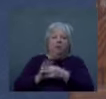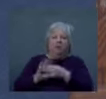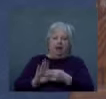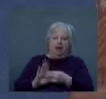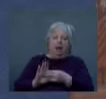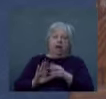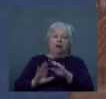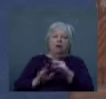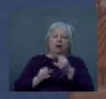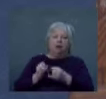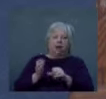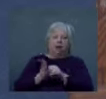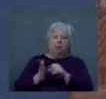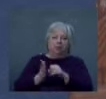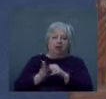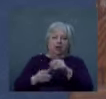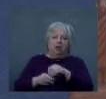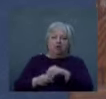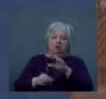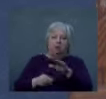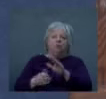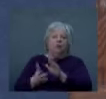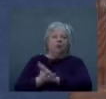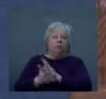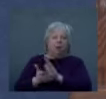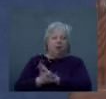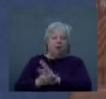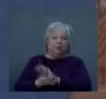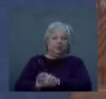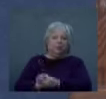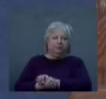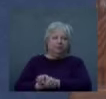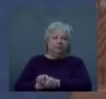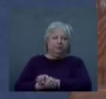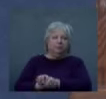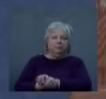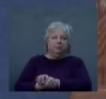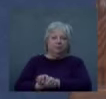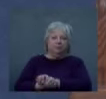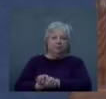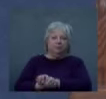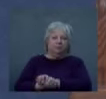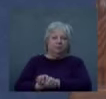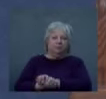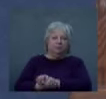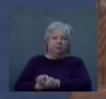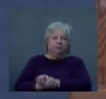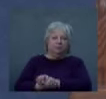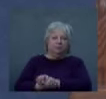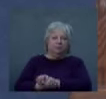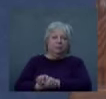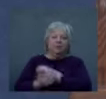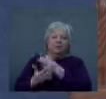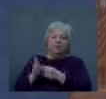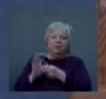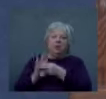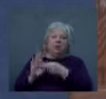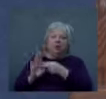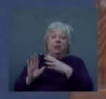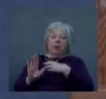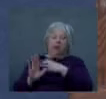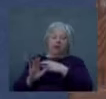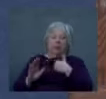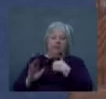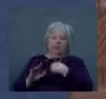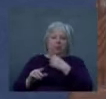list last page of your action steps and implementation strategies handout. Some of the branding committee members who